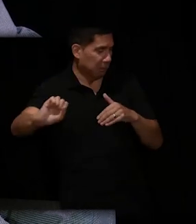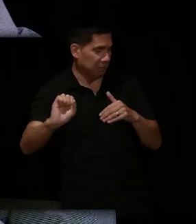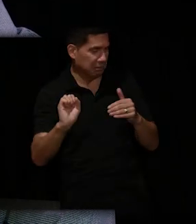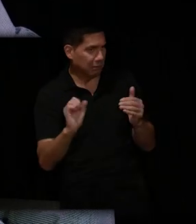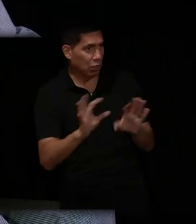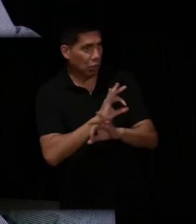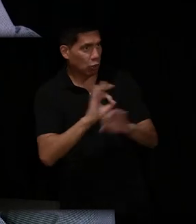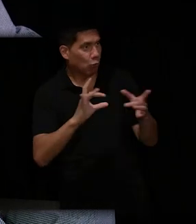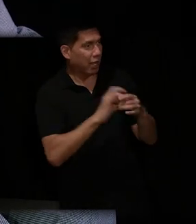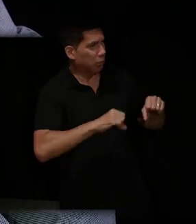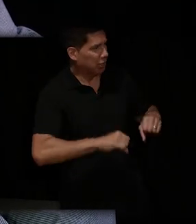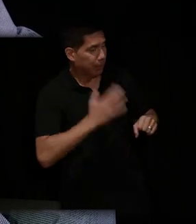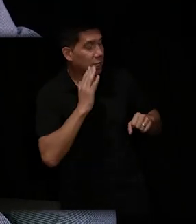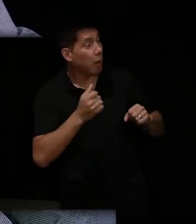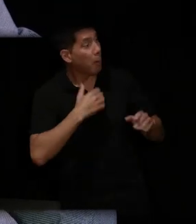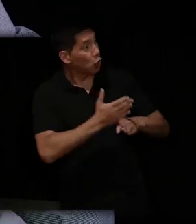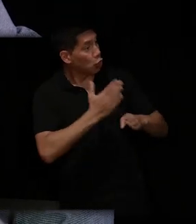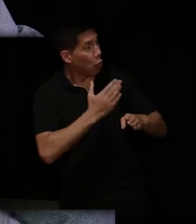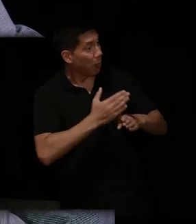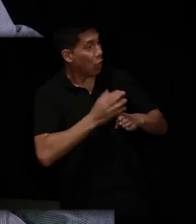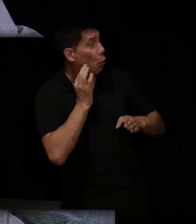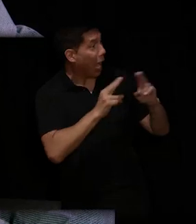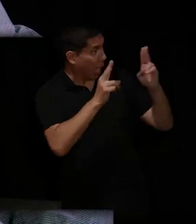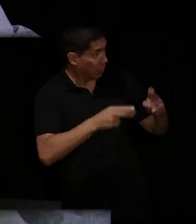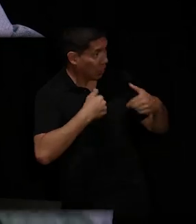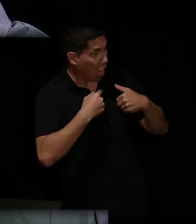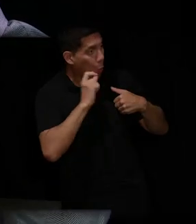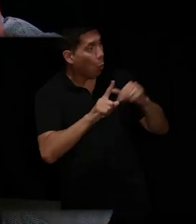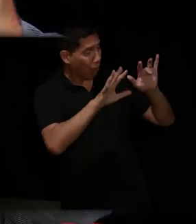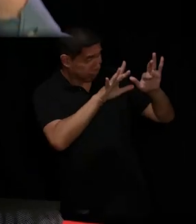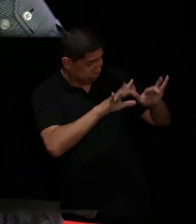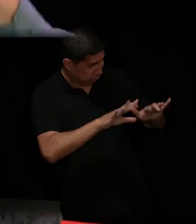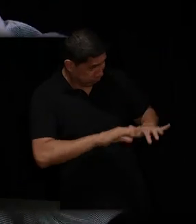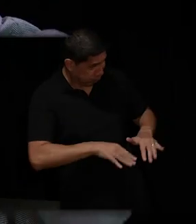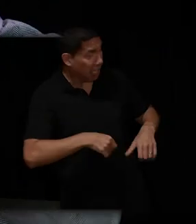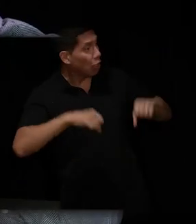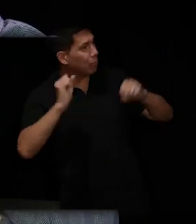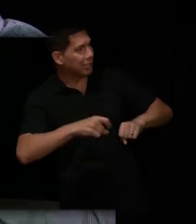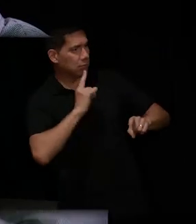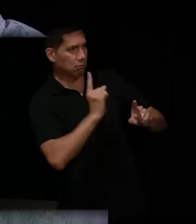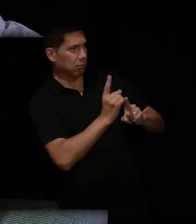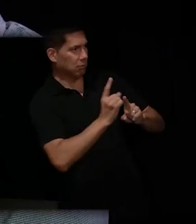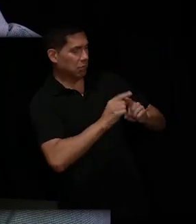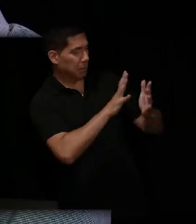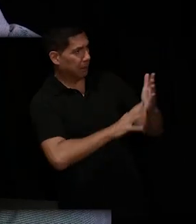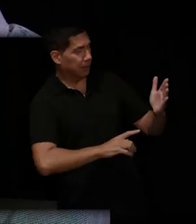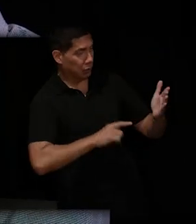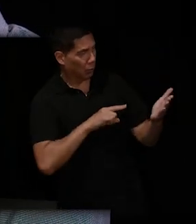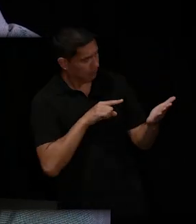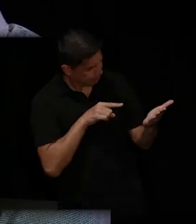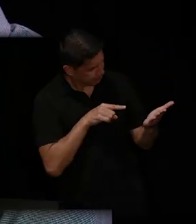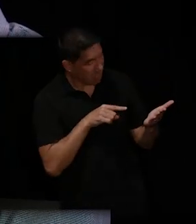remember my job at the White House used to be that I would write up the presidential statements and I'd format them to look like a presidential statement. So I